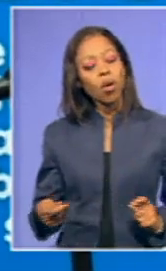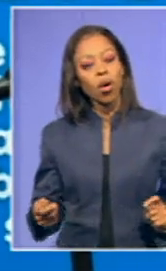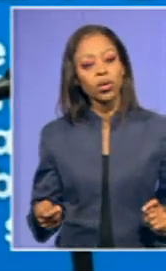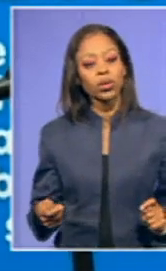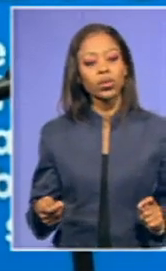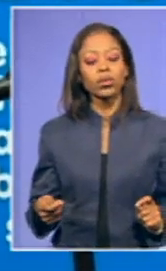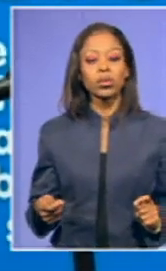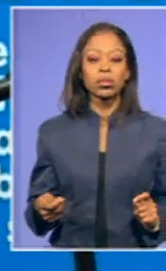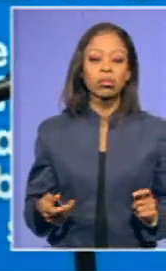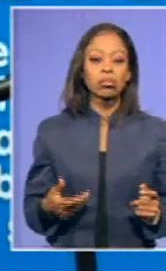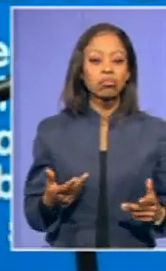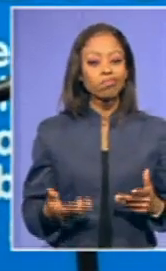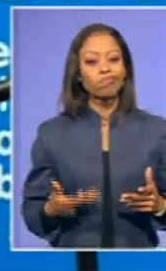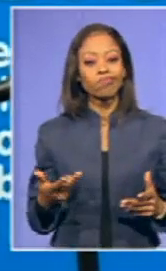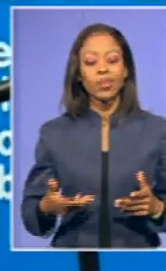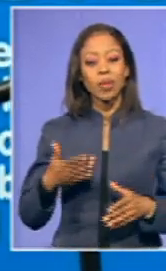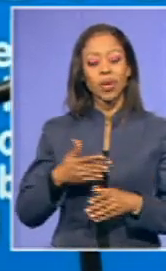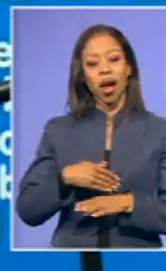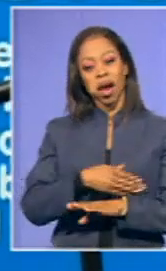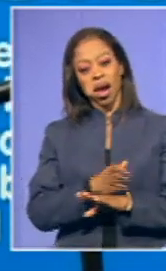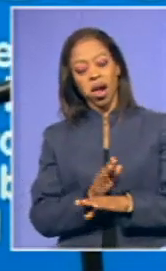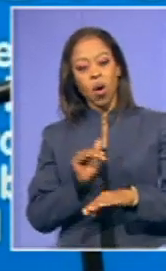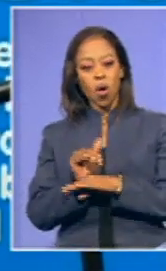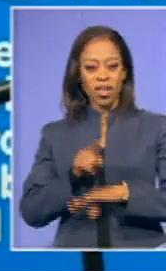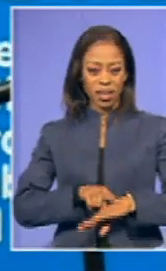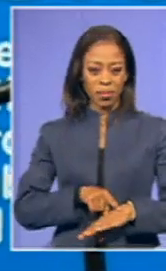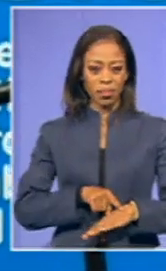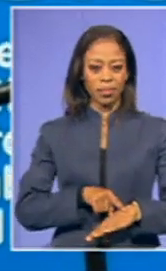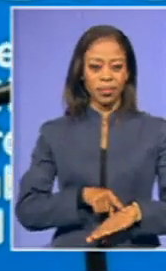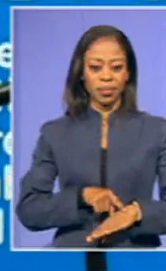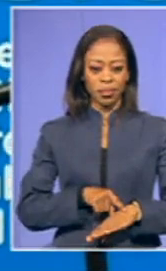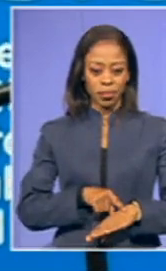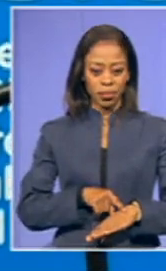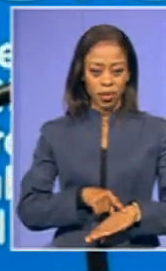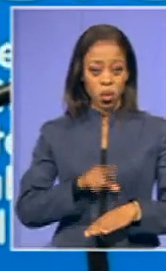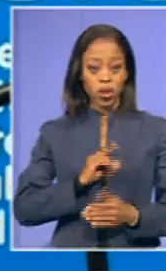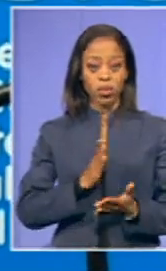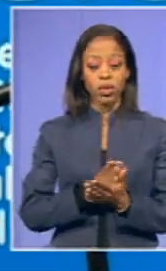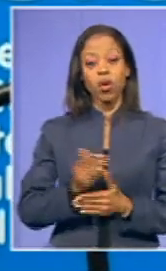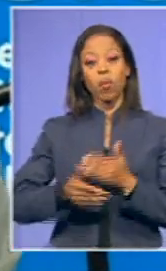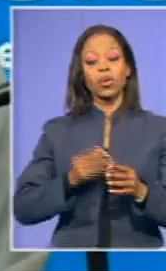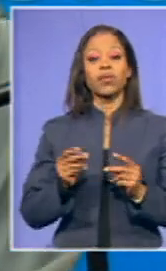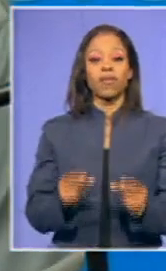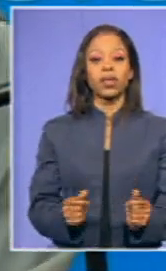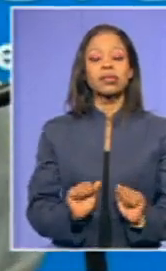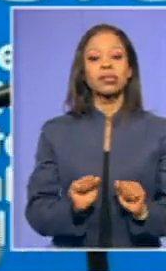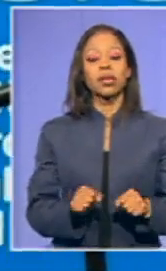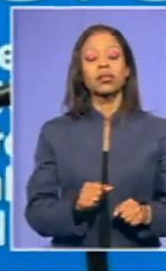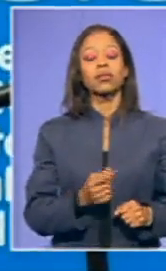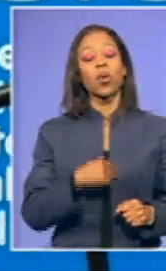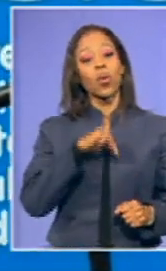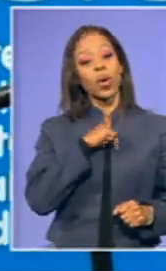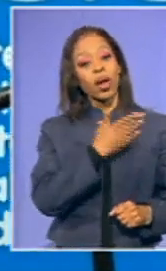working possibly for more hours, night hours, the cost of fast-tracking the process. So we have, as